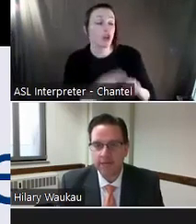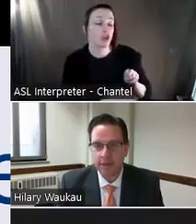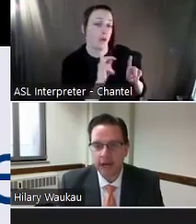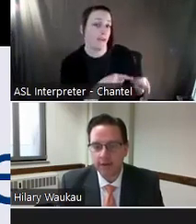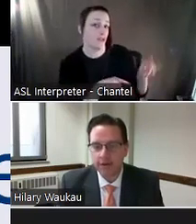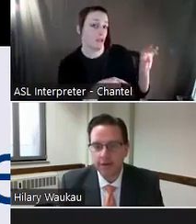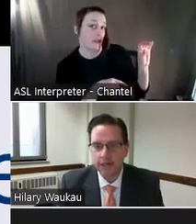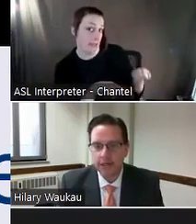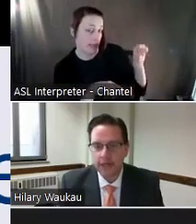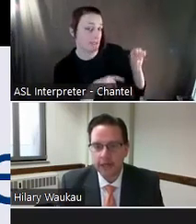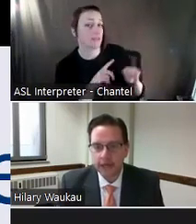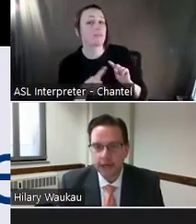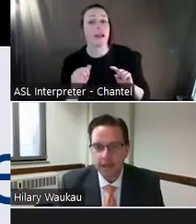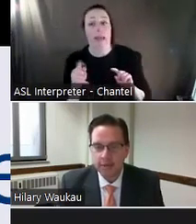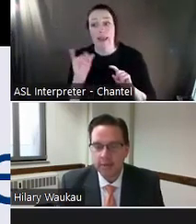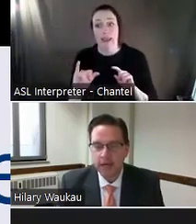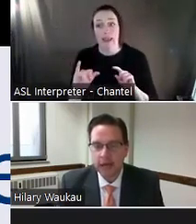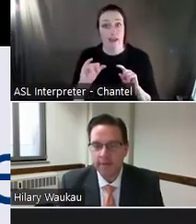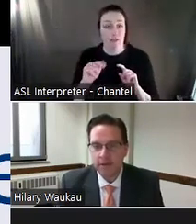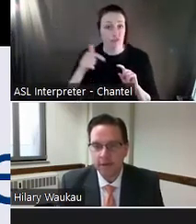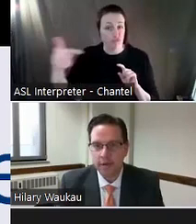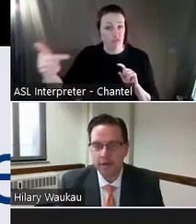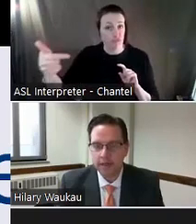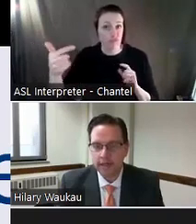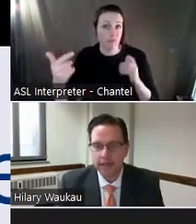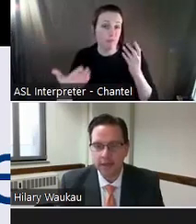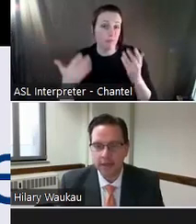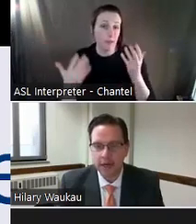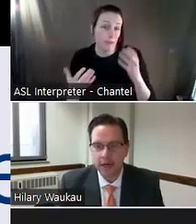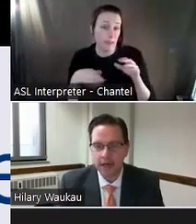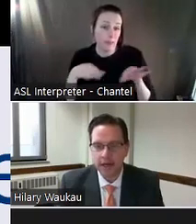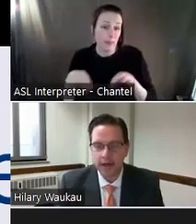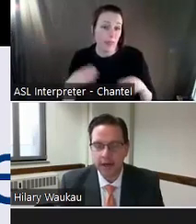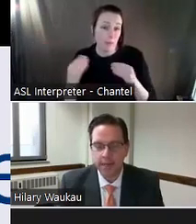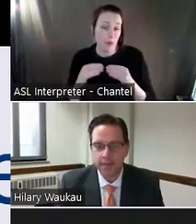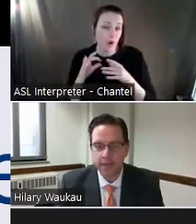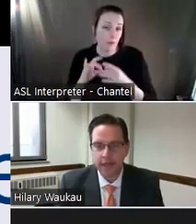want to give you the opportunity to maybe dive into a little bit more of the details on